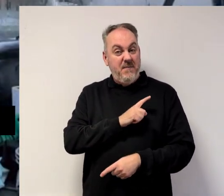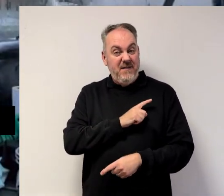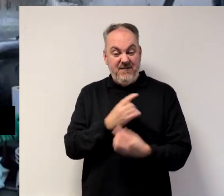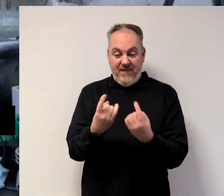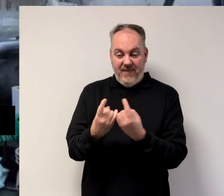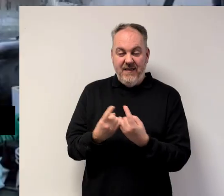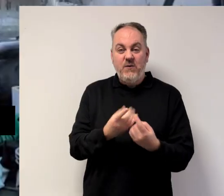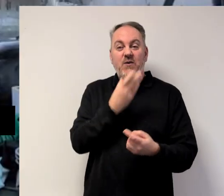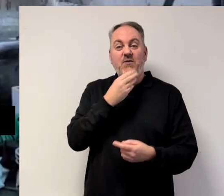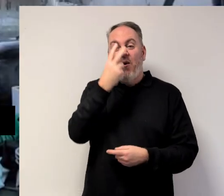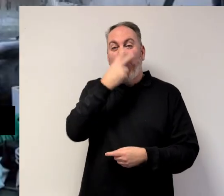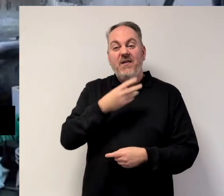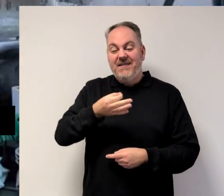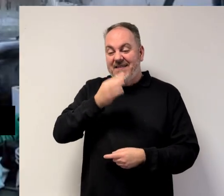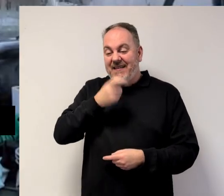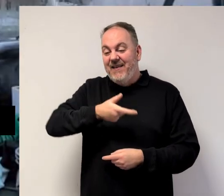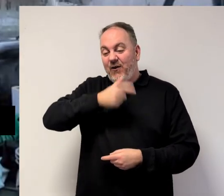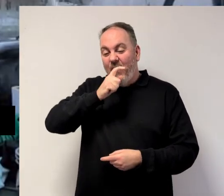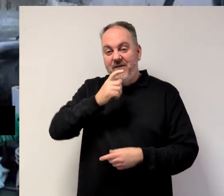waterproof.